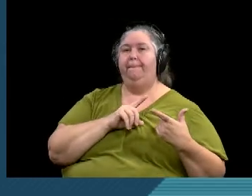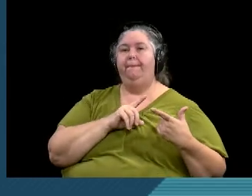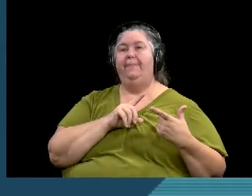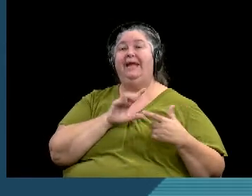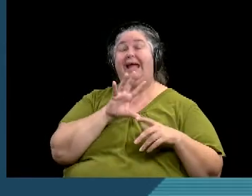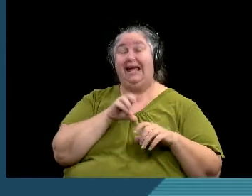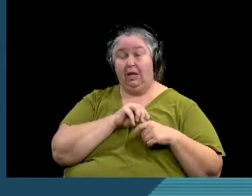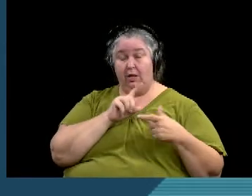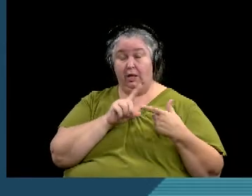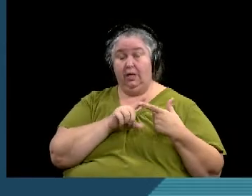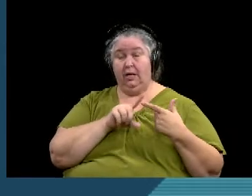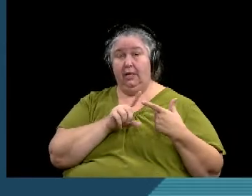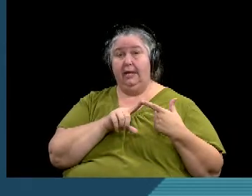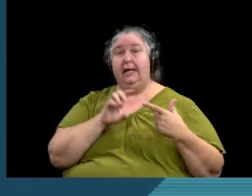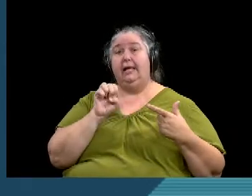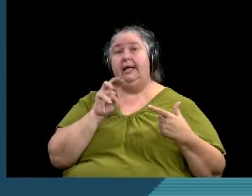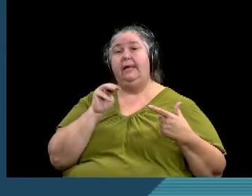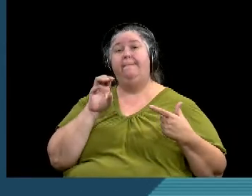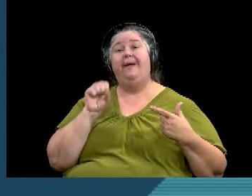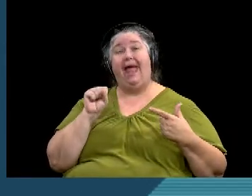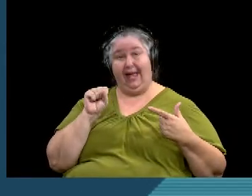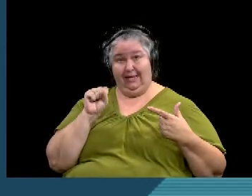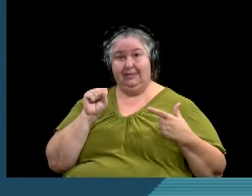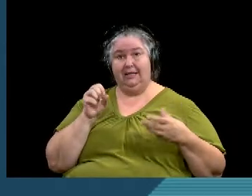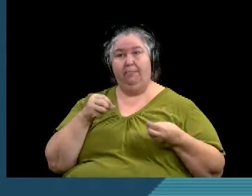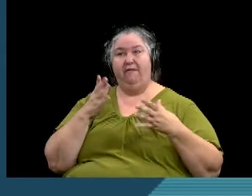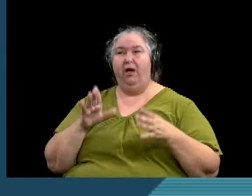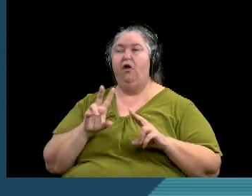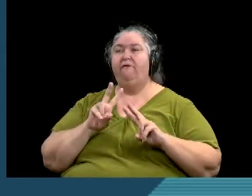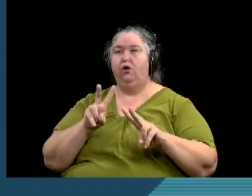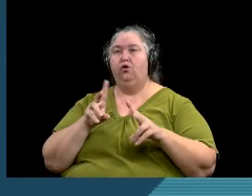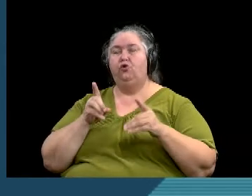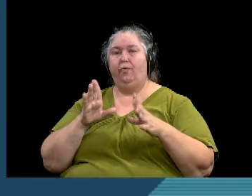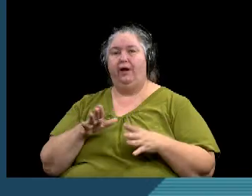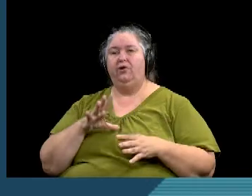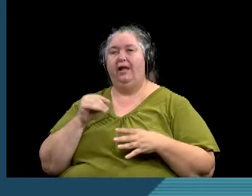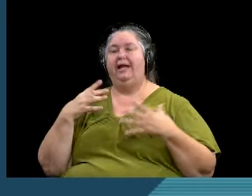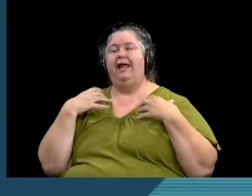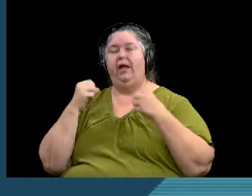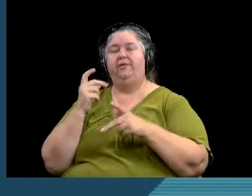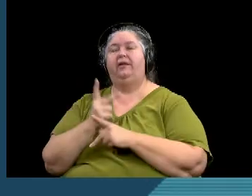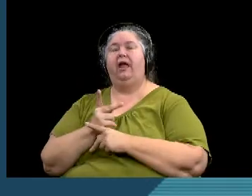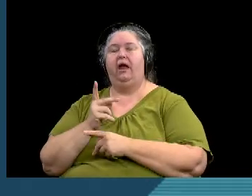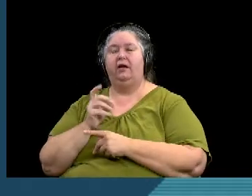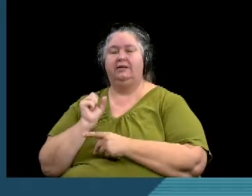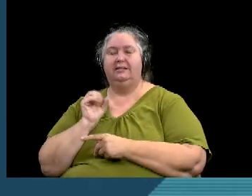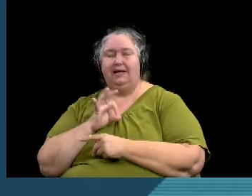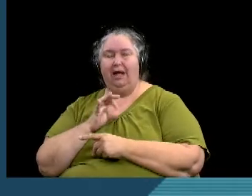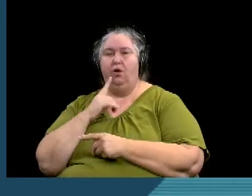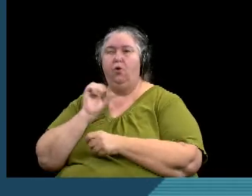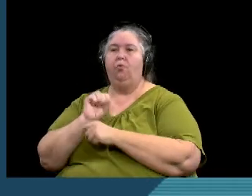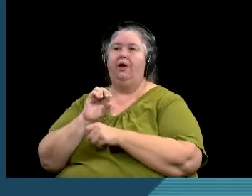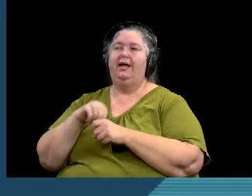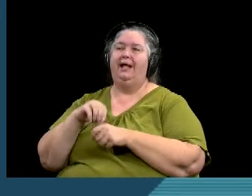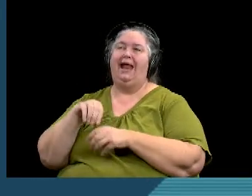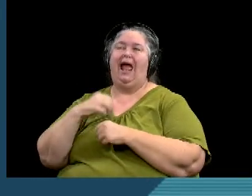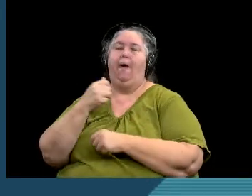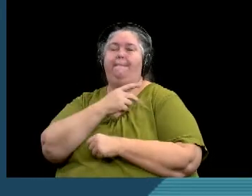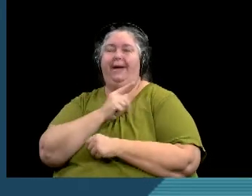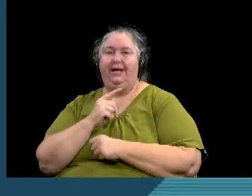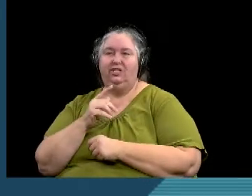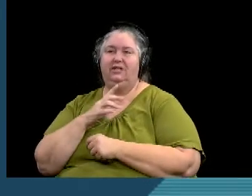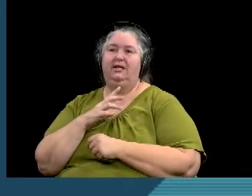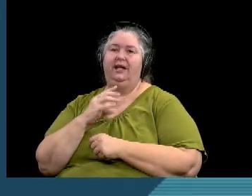funeral directors, and those healthcare staff working in the outpatient and home health type settings. And so vaccine providers are required to focus on